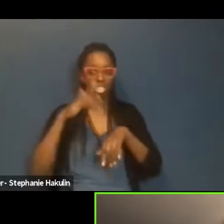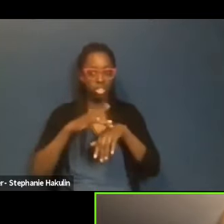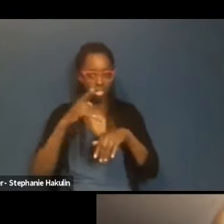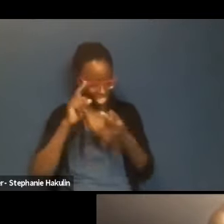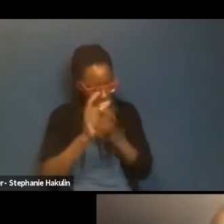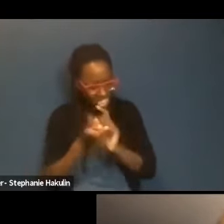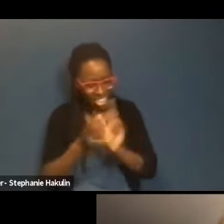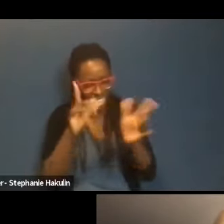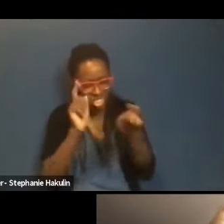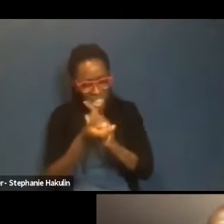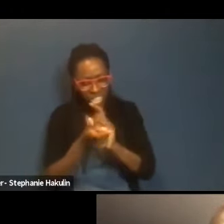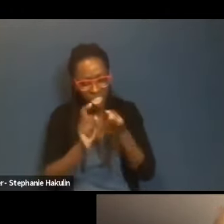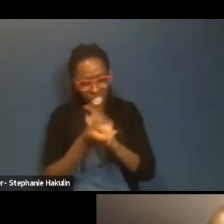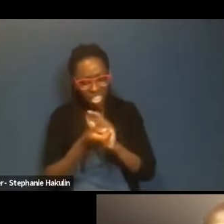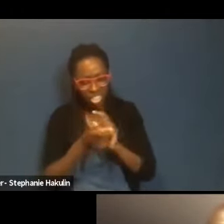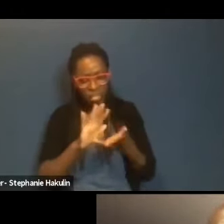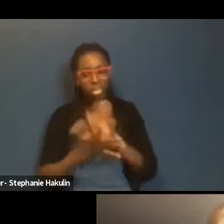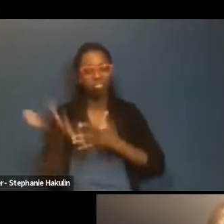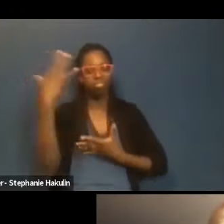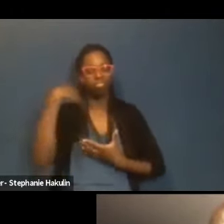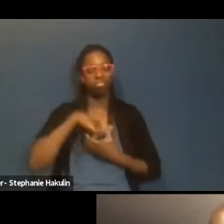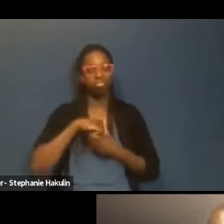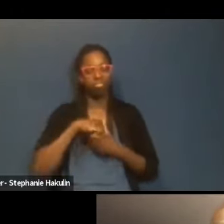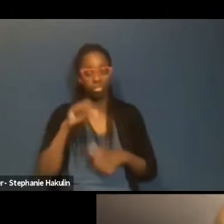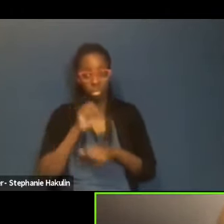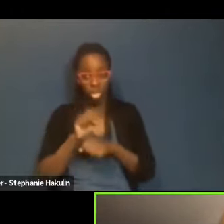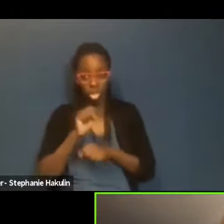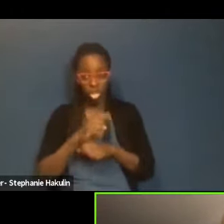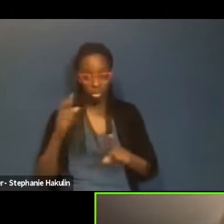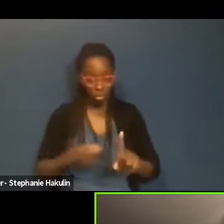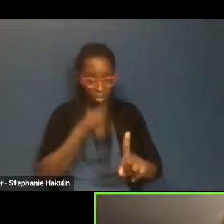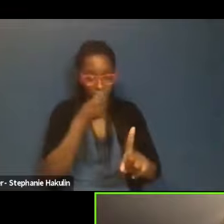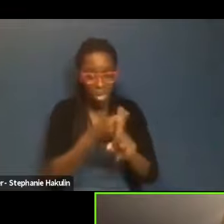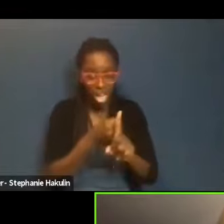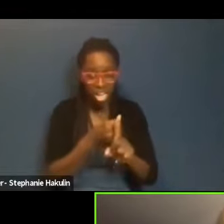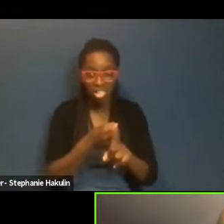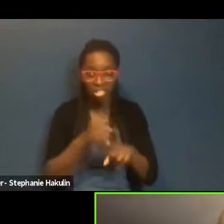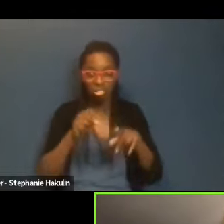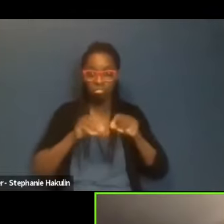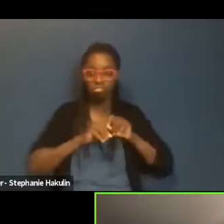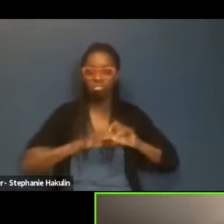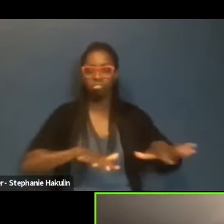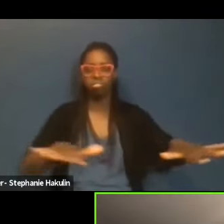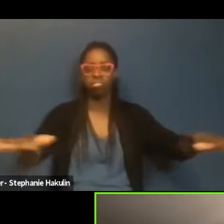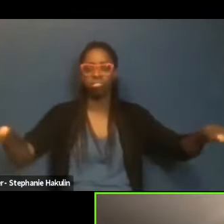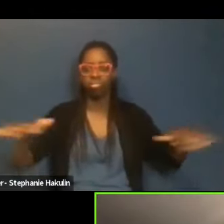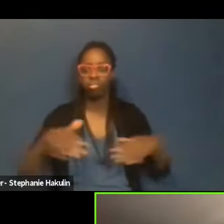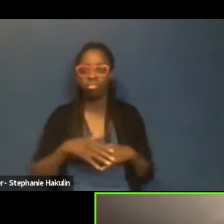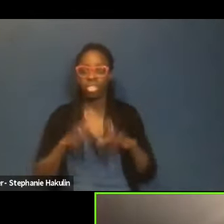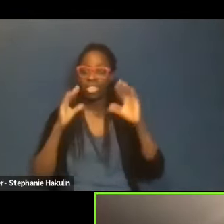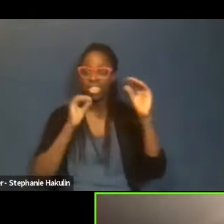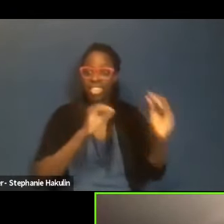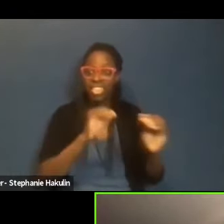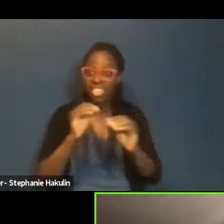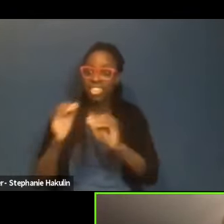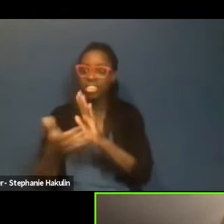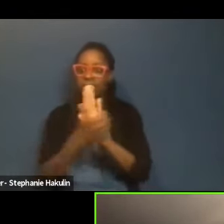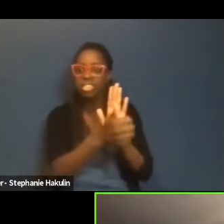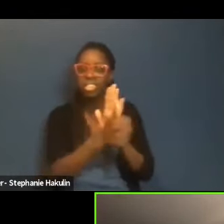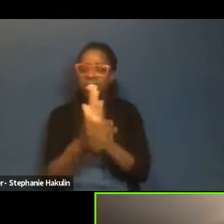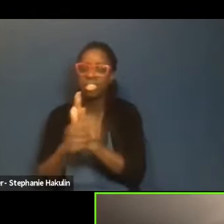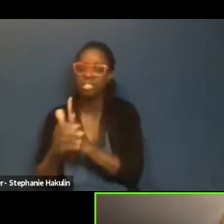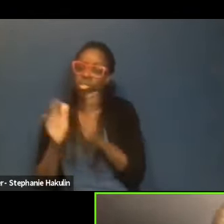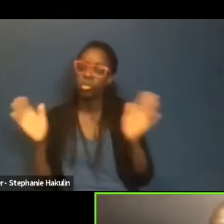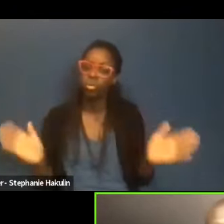echo of the impact, a signifier of your greatest teacher's mastery of craft. Encourage the living toward their